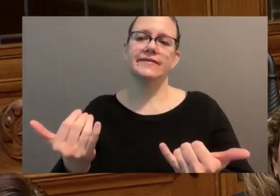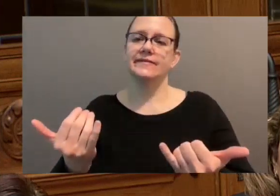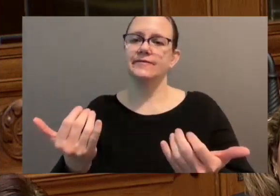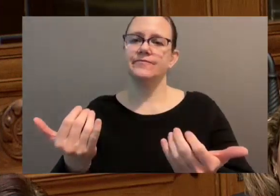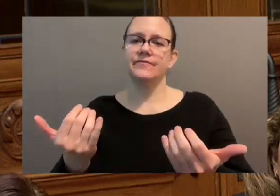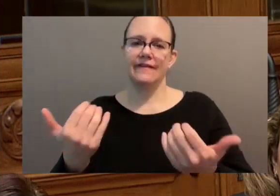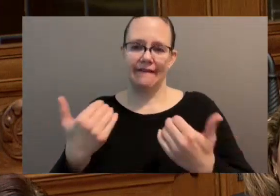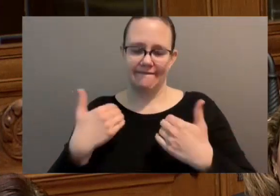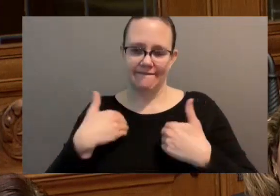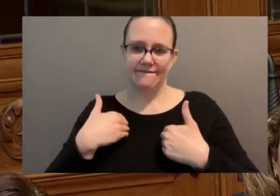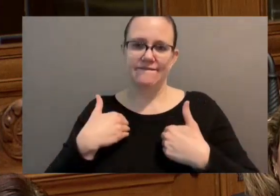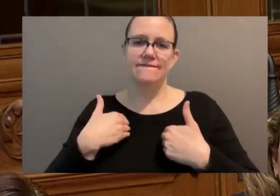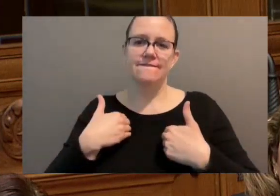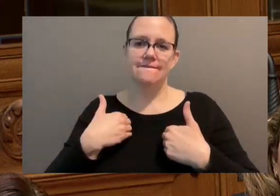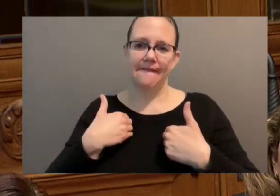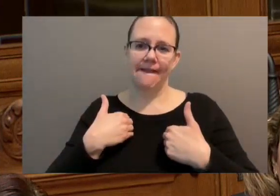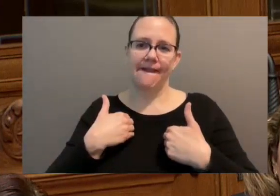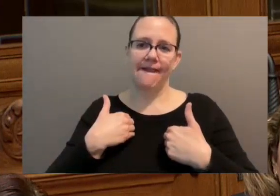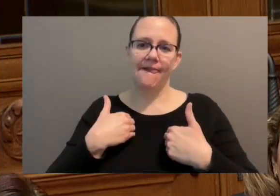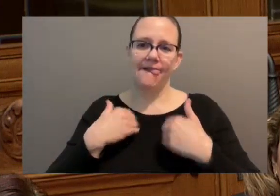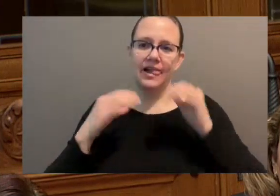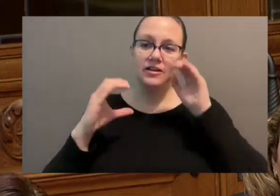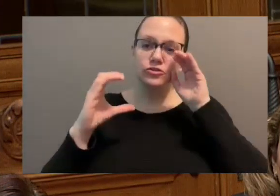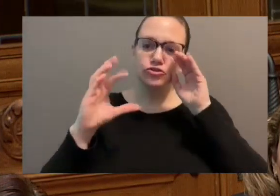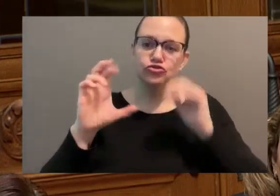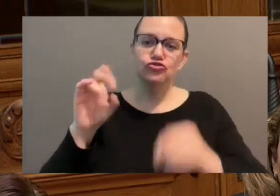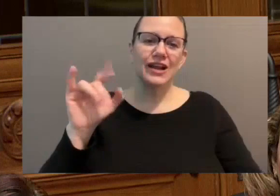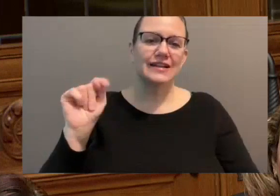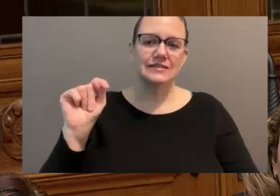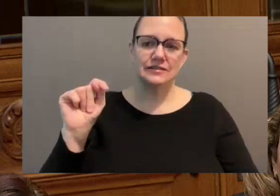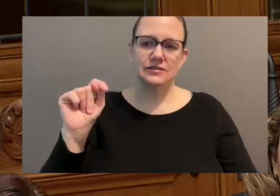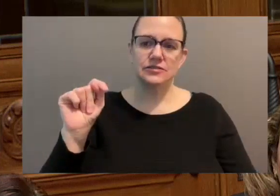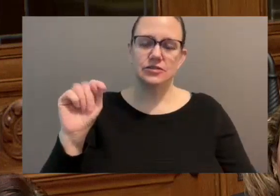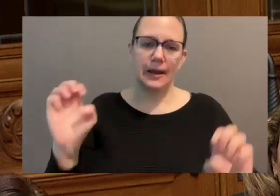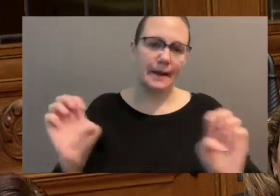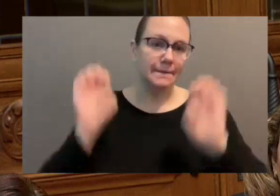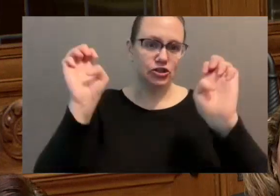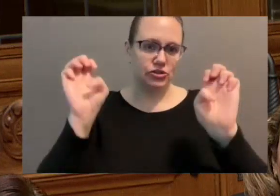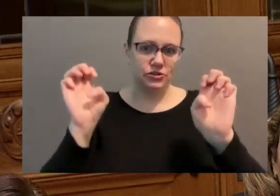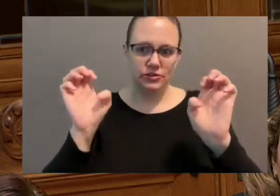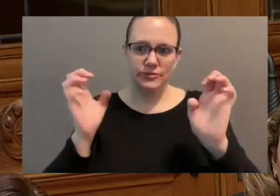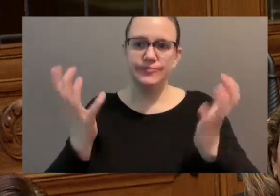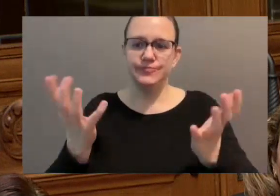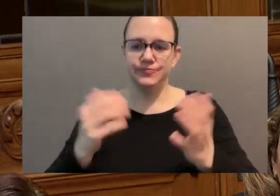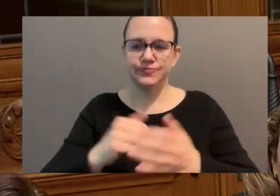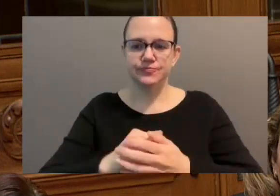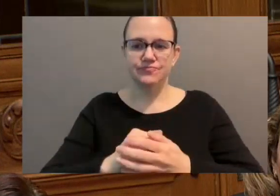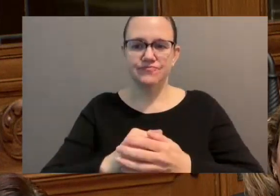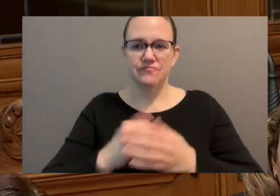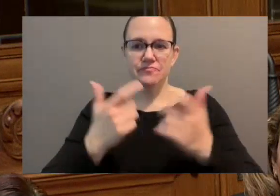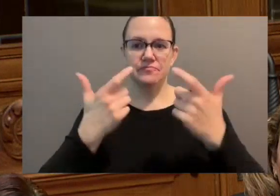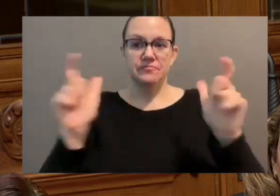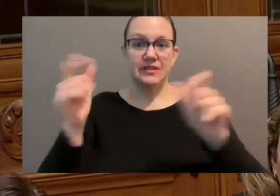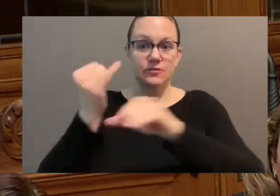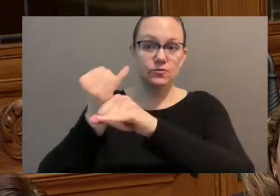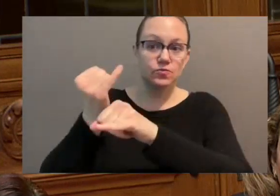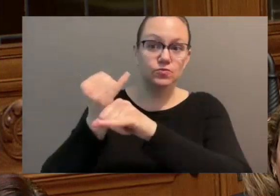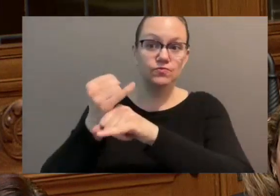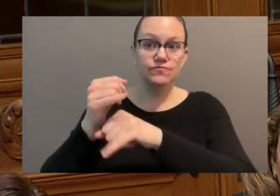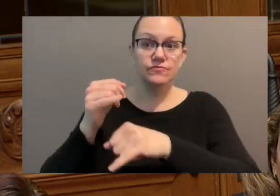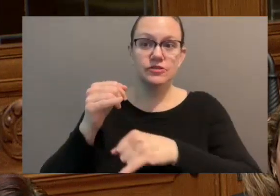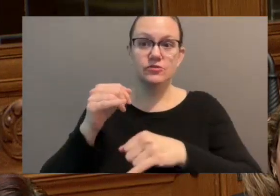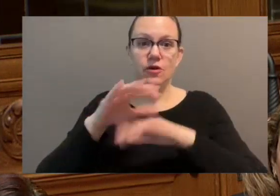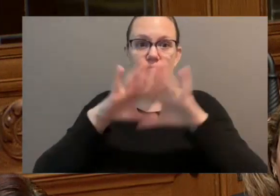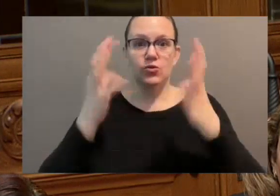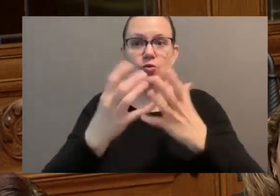largest credit institutions in the world have taken a look into this Premier's mismanagement of taxpayer